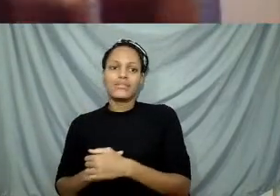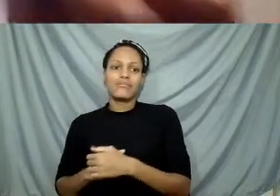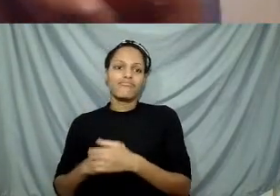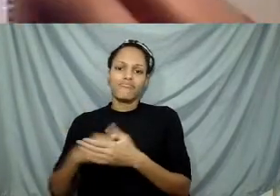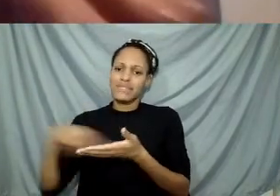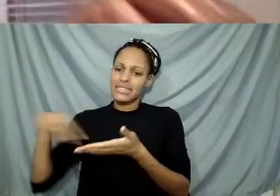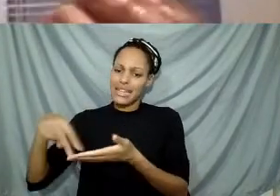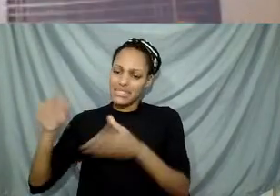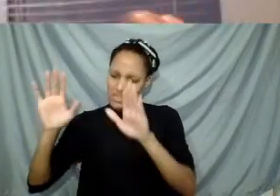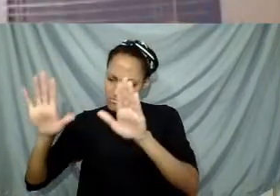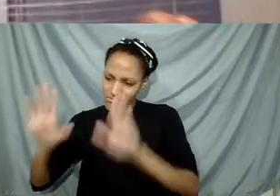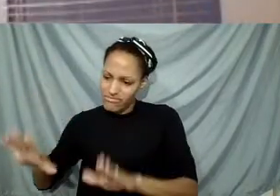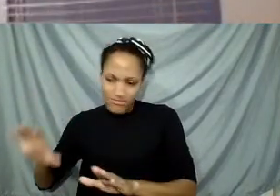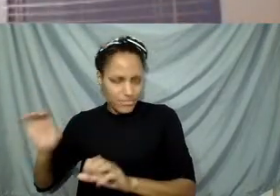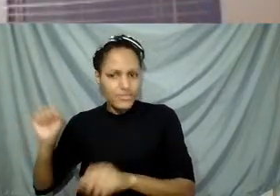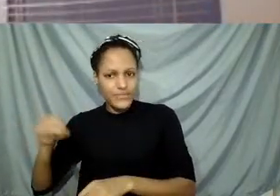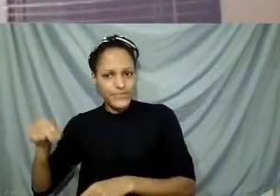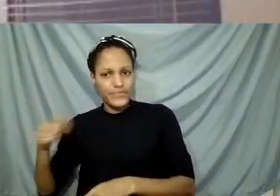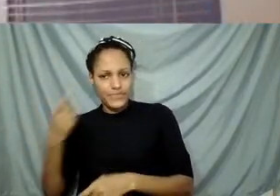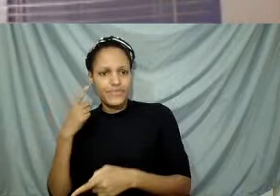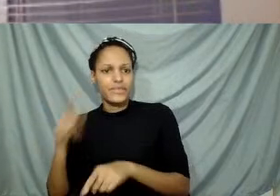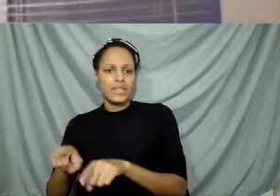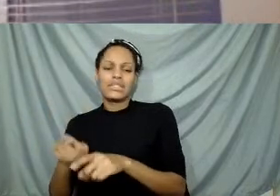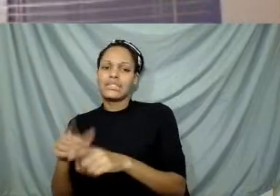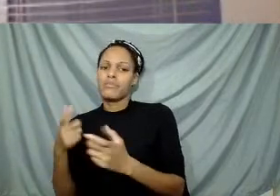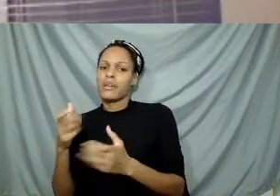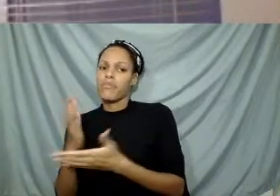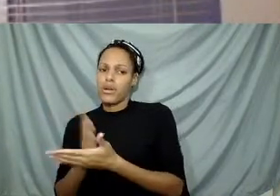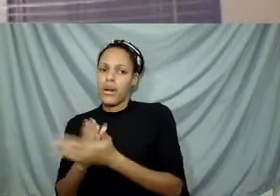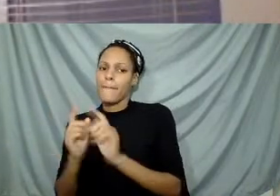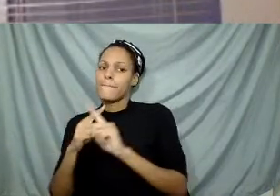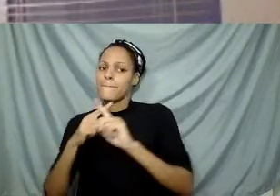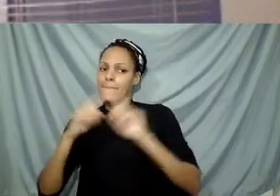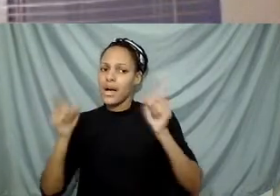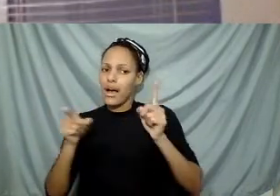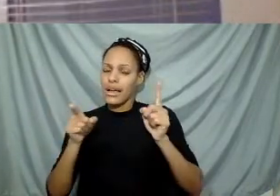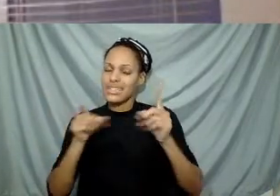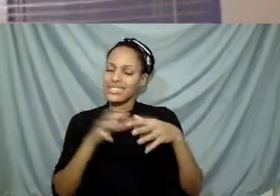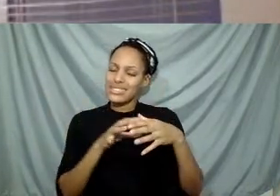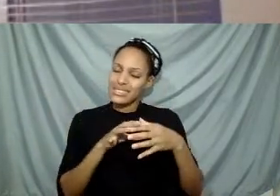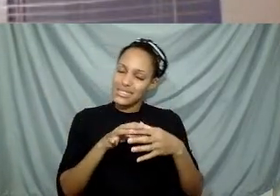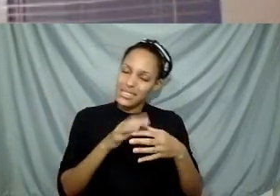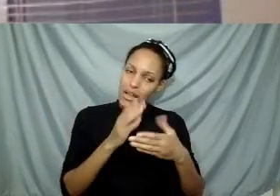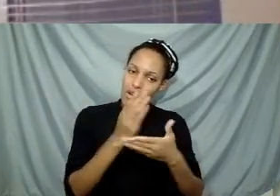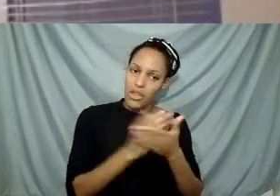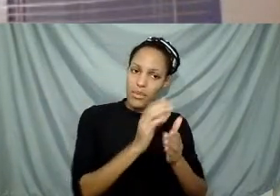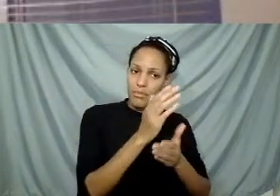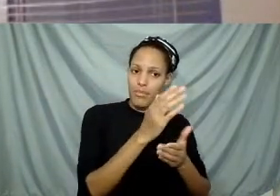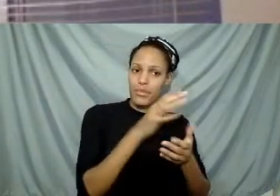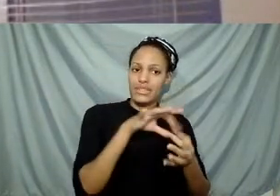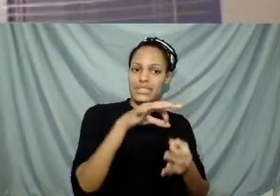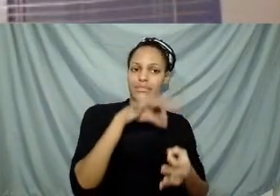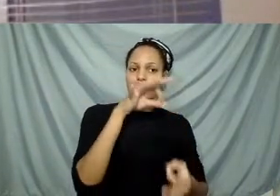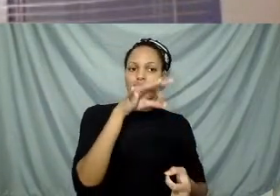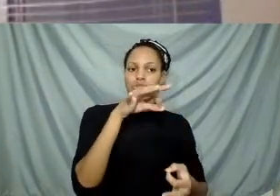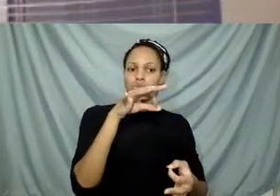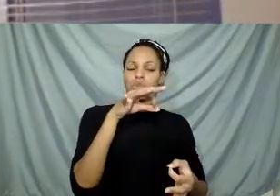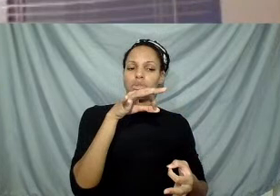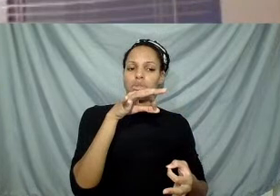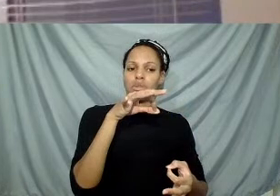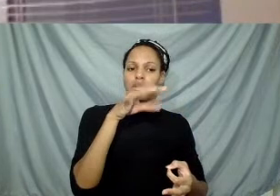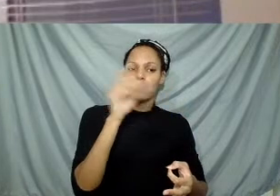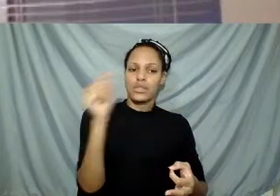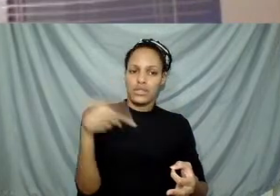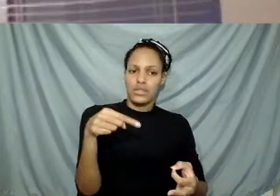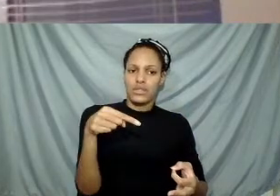dancing, yes, that's a big part of it. But the other part of it is the spiritual track. And so really Joseph Holmes couldn't hold